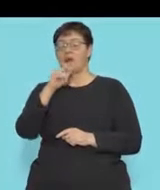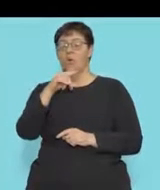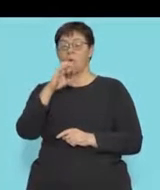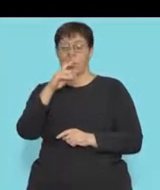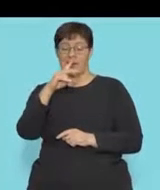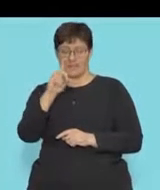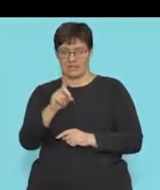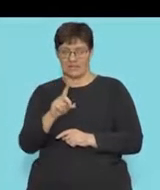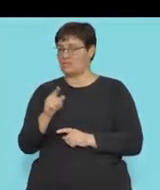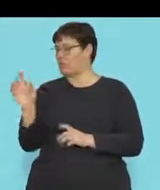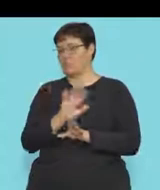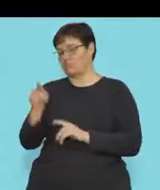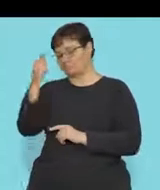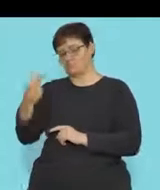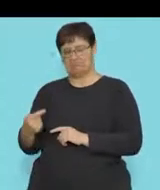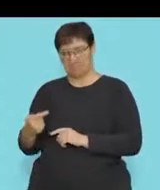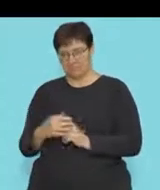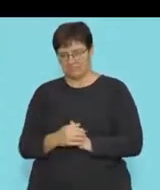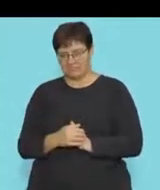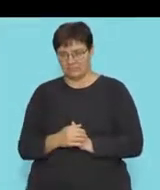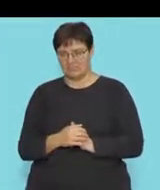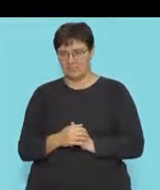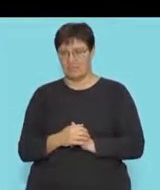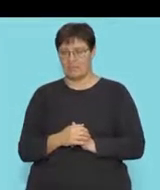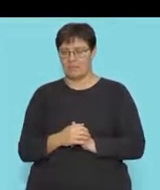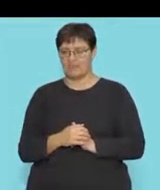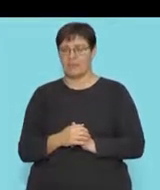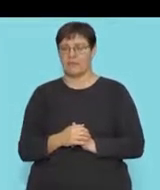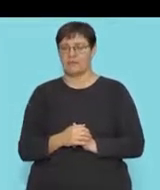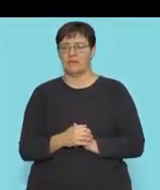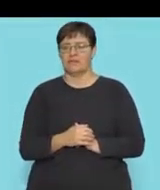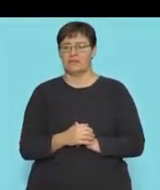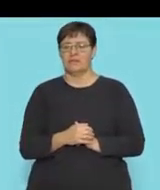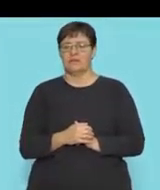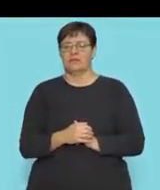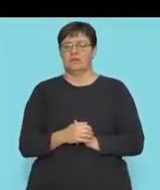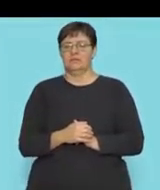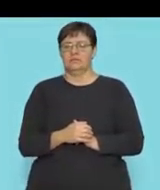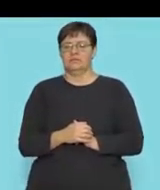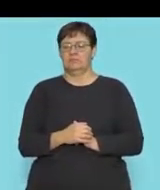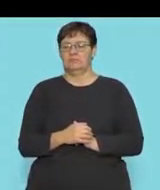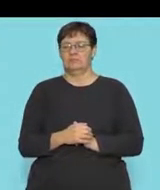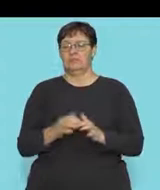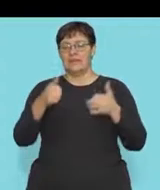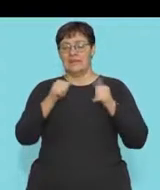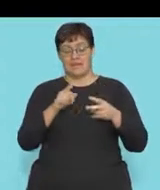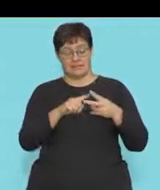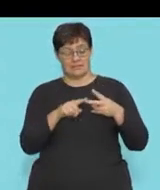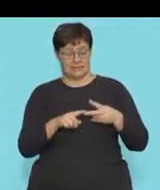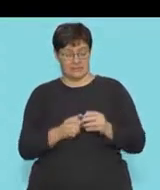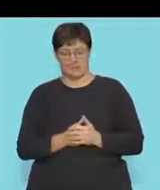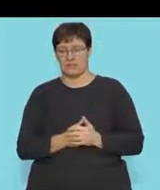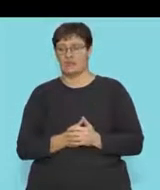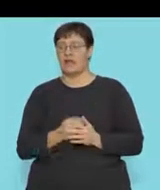is those structures, and neither grana nor lamella. As we wrap this question up, let's get to the next 2.